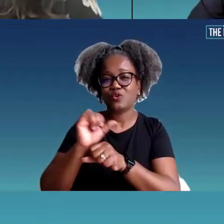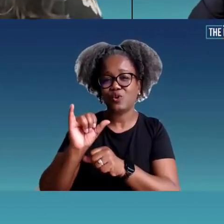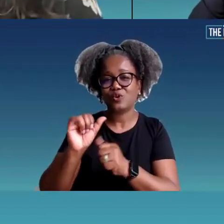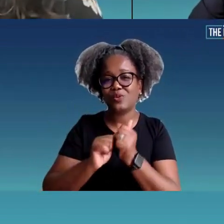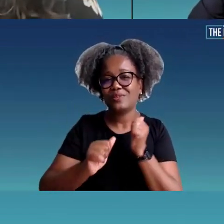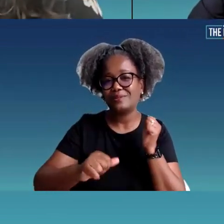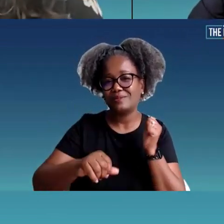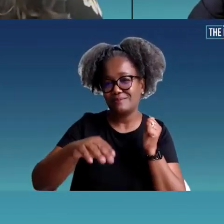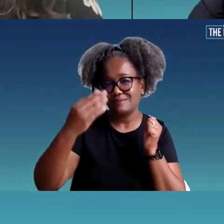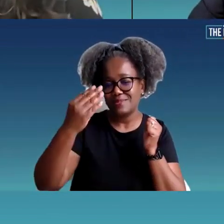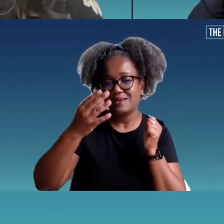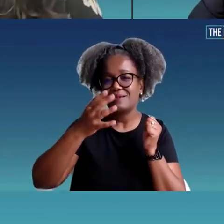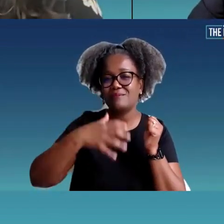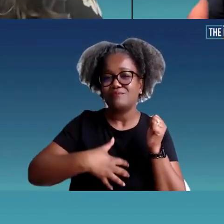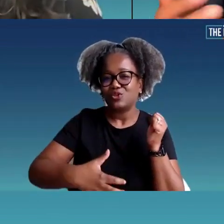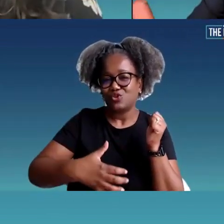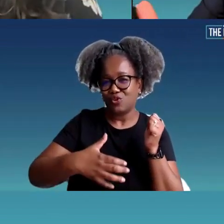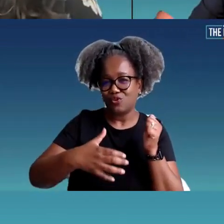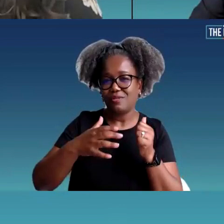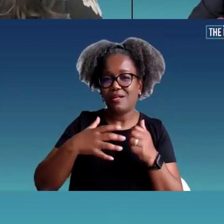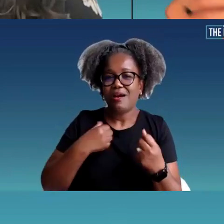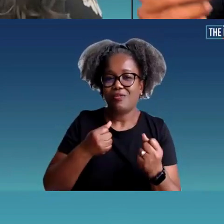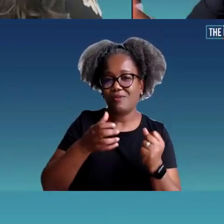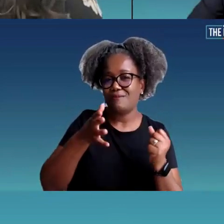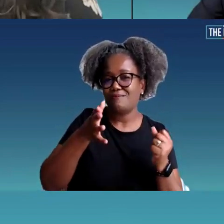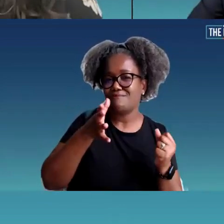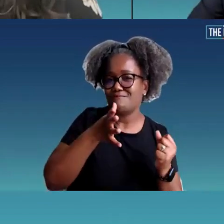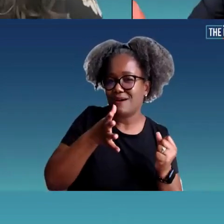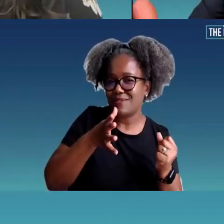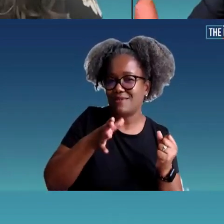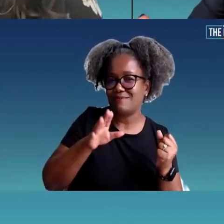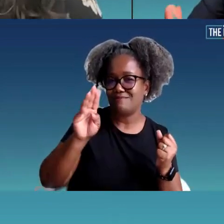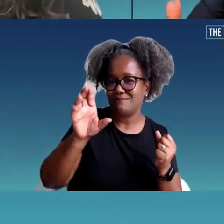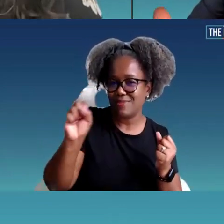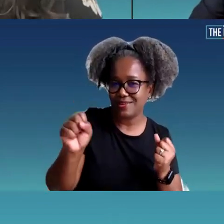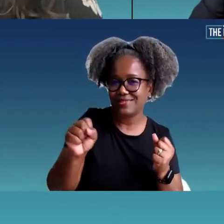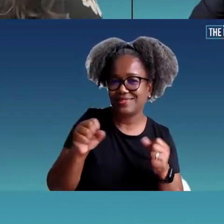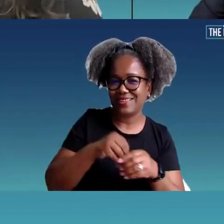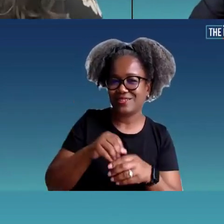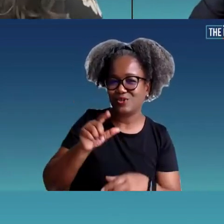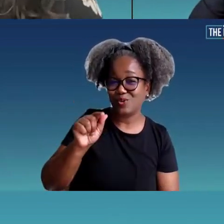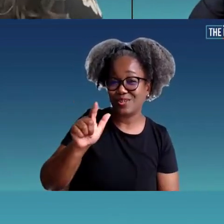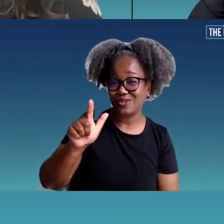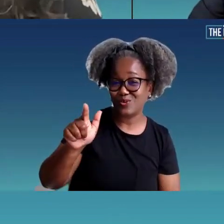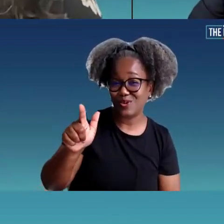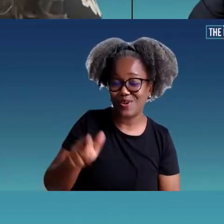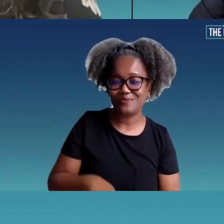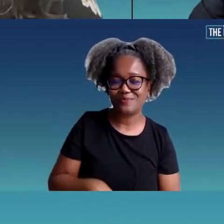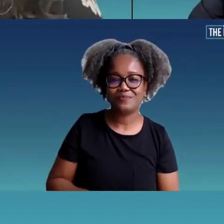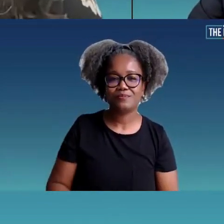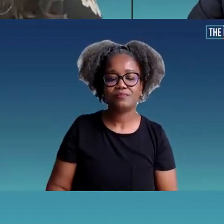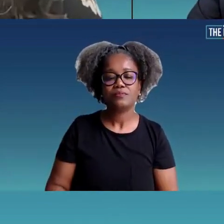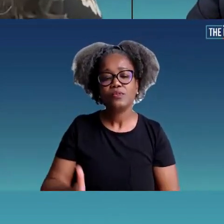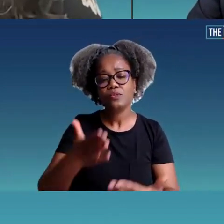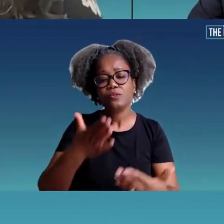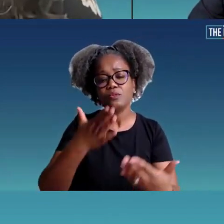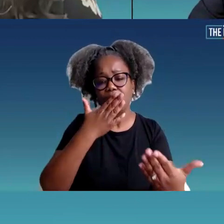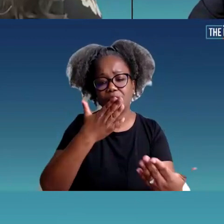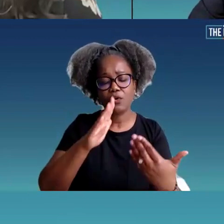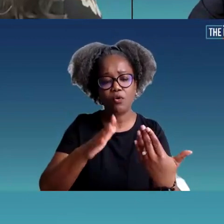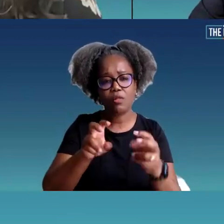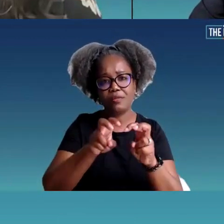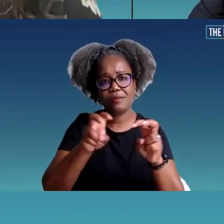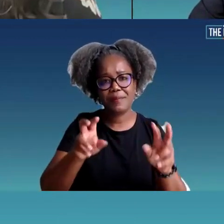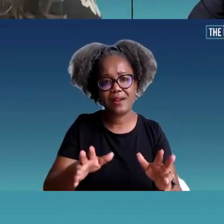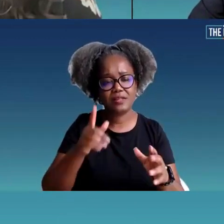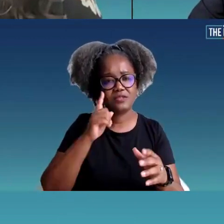others. So I want you to say thank you, and I want to thank all of the panel for joining us today. I'm really looking forward to